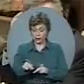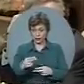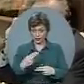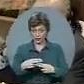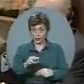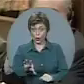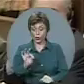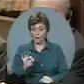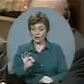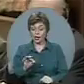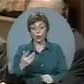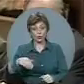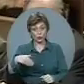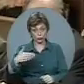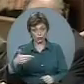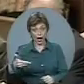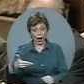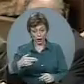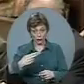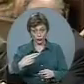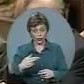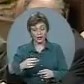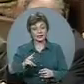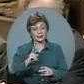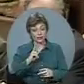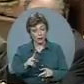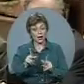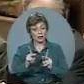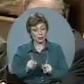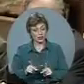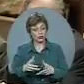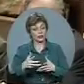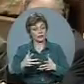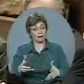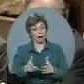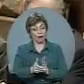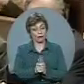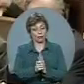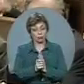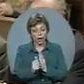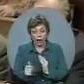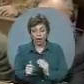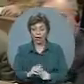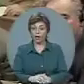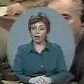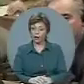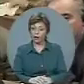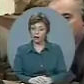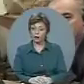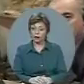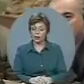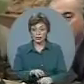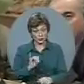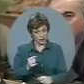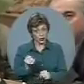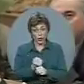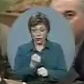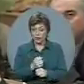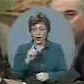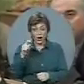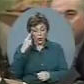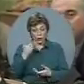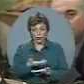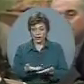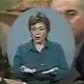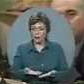caliber, and there is certainly no attempt by this government to do anything other than that. I have to say to the honourable member, we don't need any lessons from the